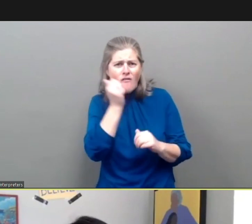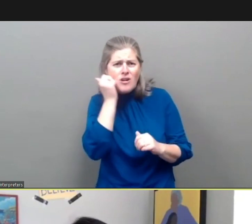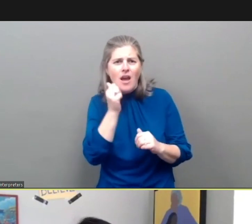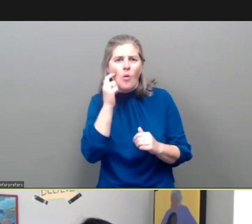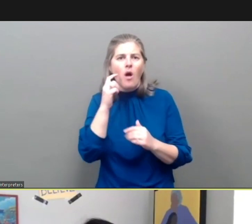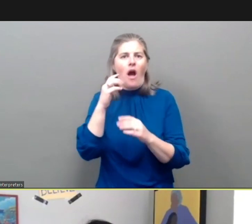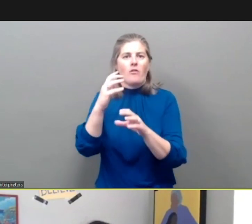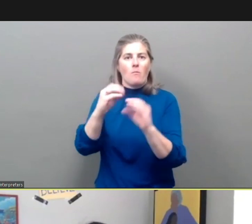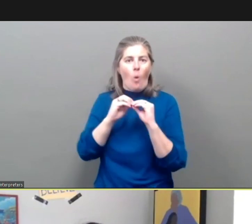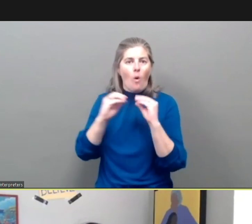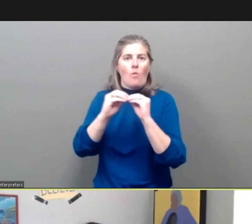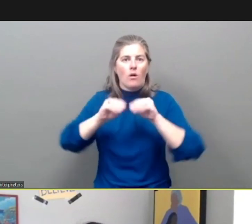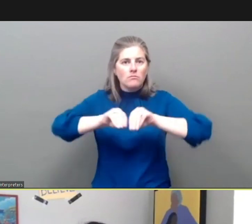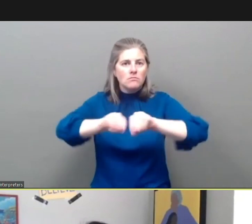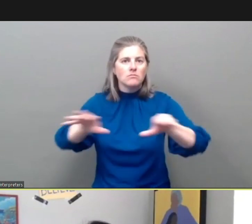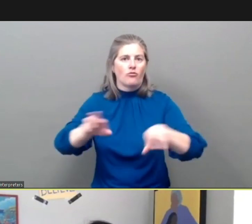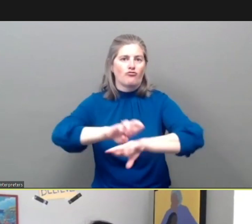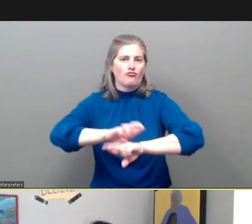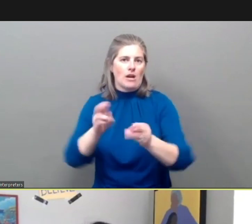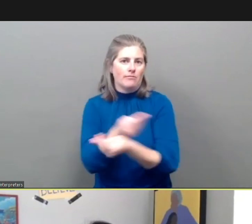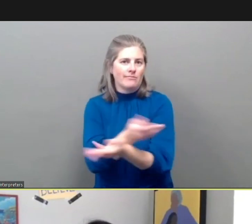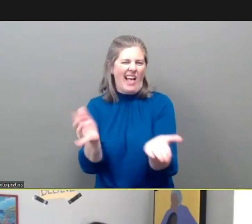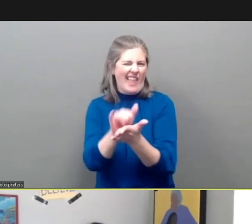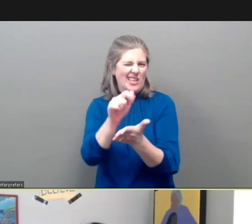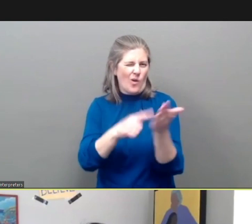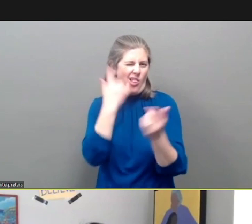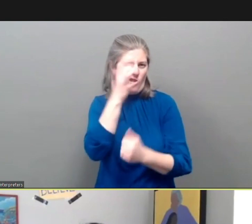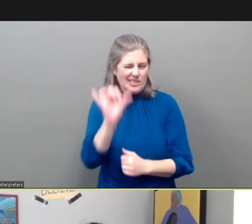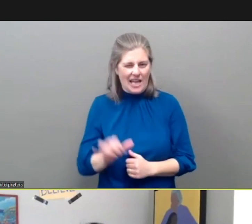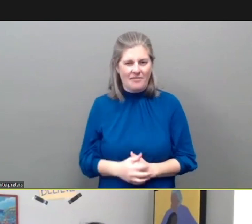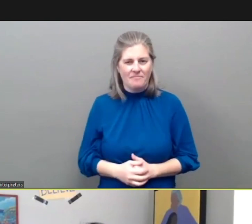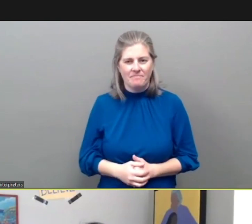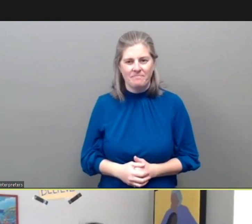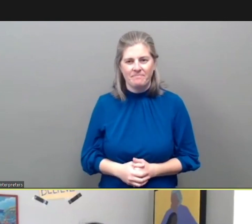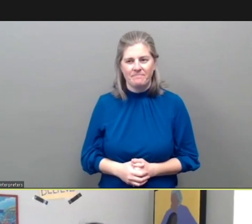more doses. So that's kind of how it's rolling out.